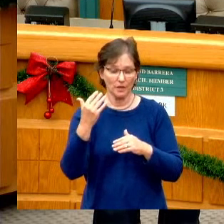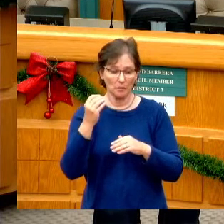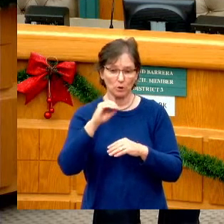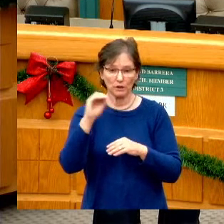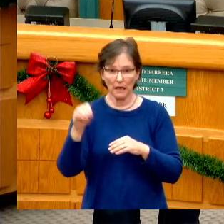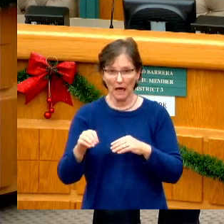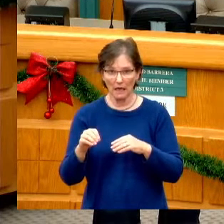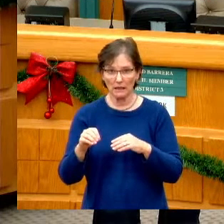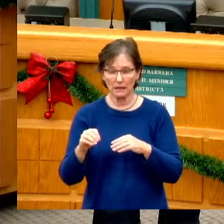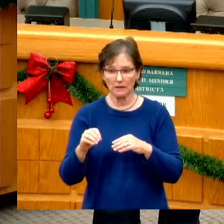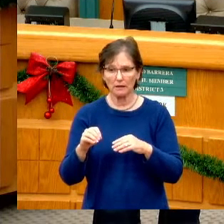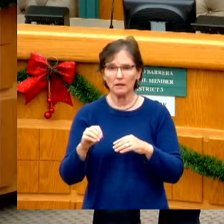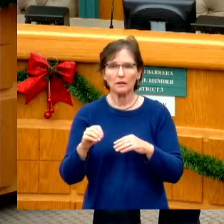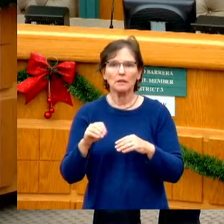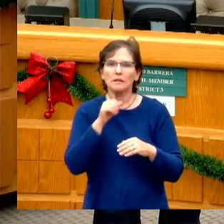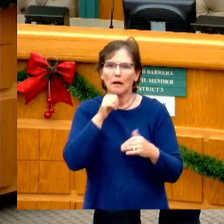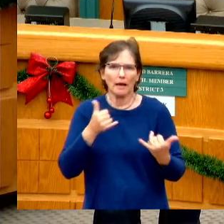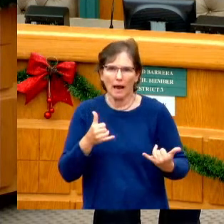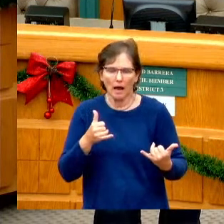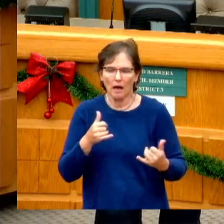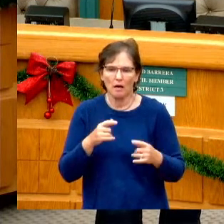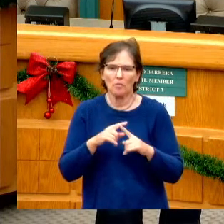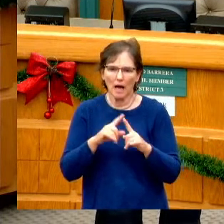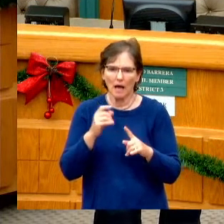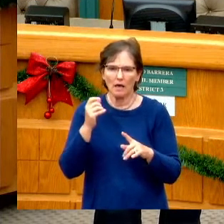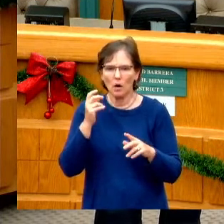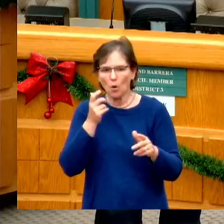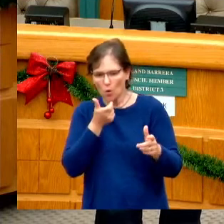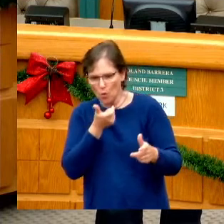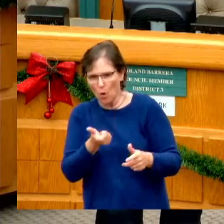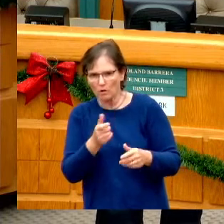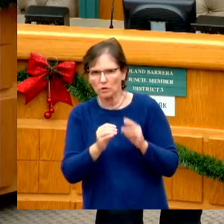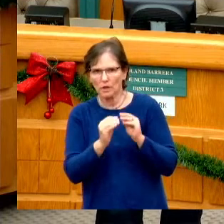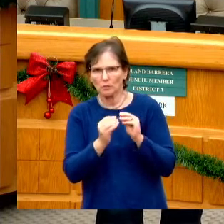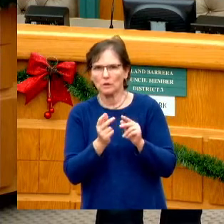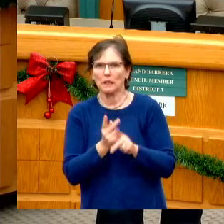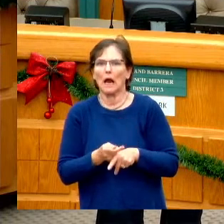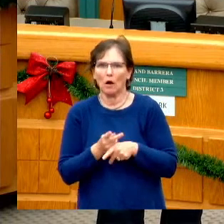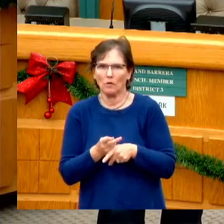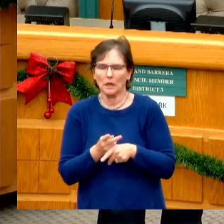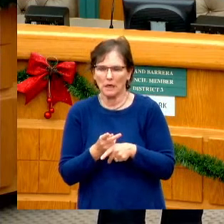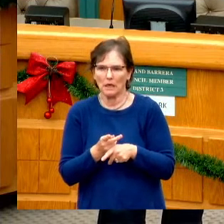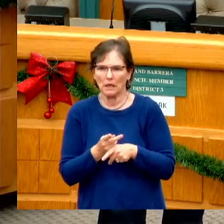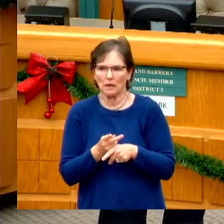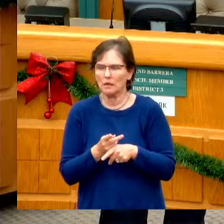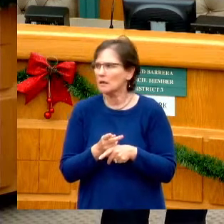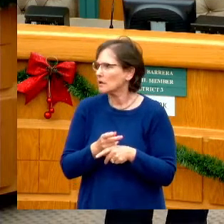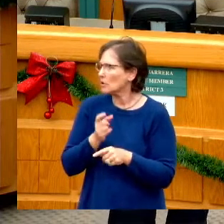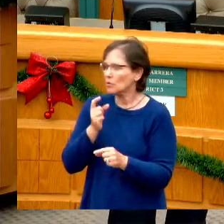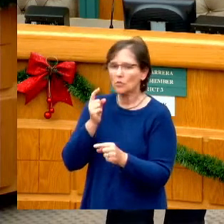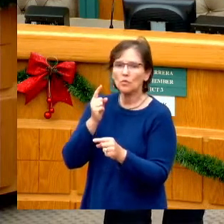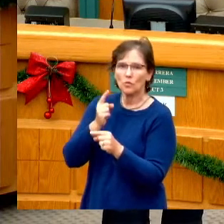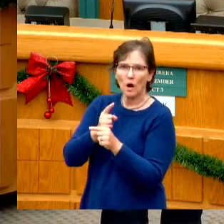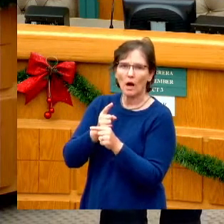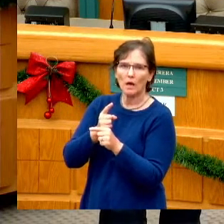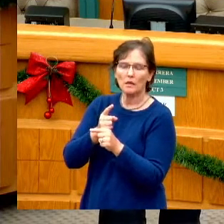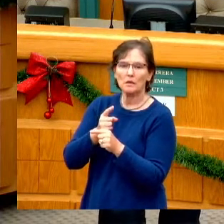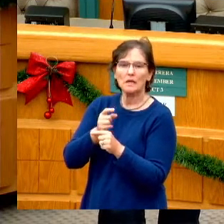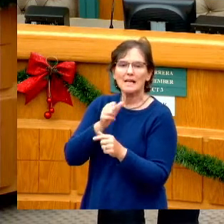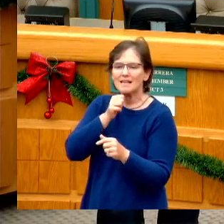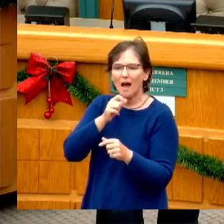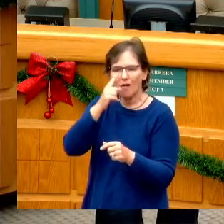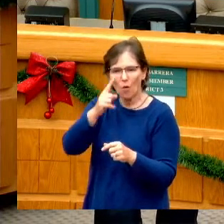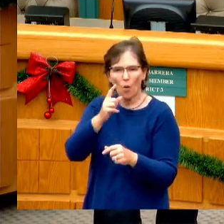at 15% at this point, but we are still watching those numbers very carefully. Right, and that's not for any one hospital. It's for a whole